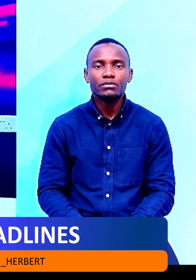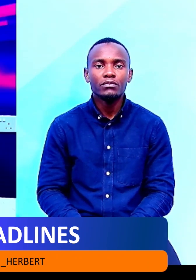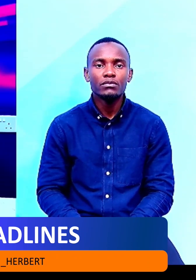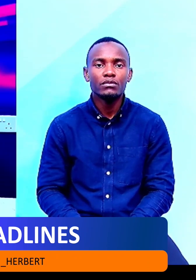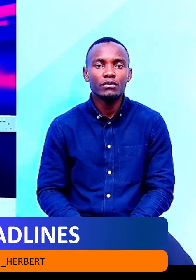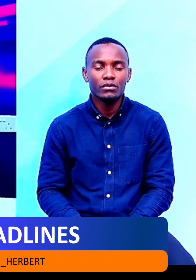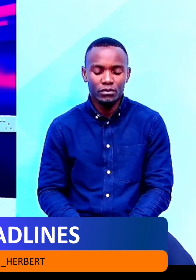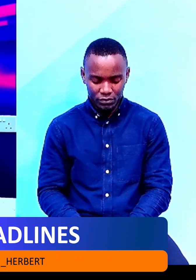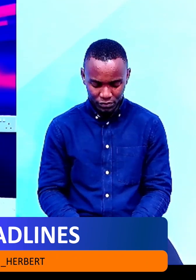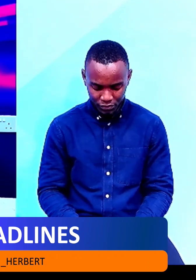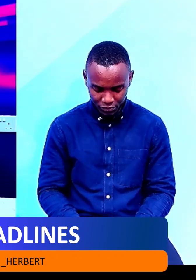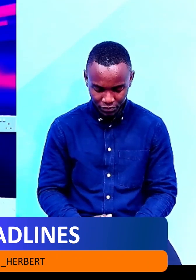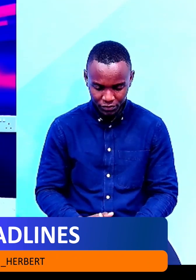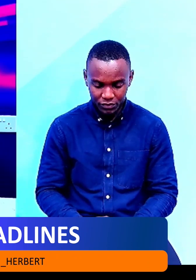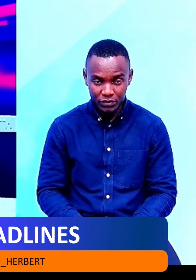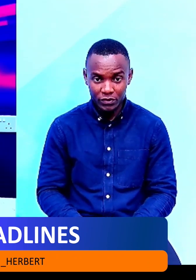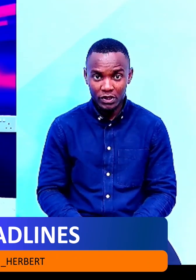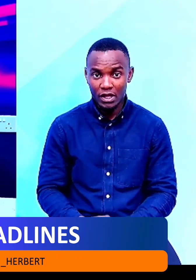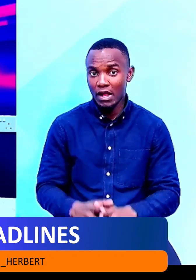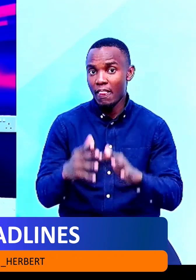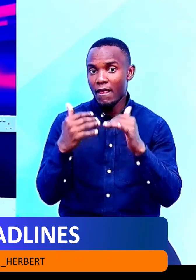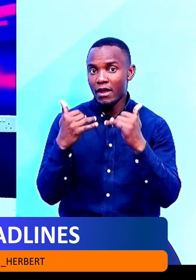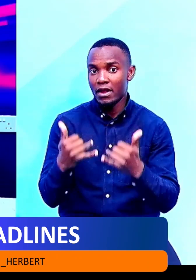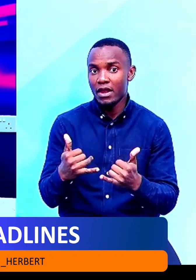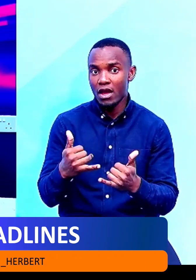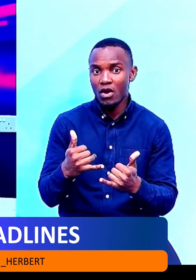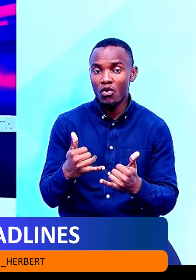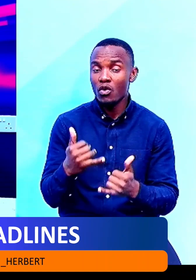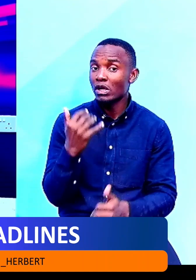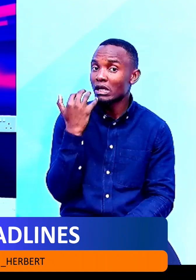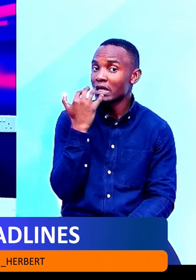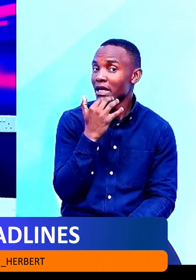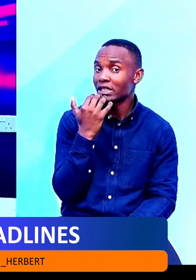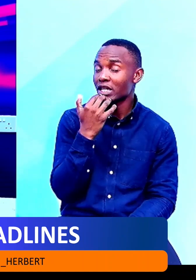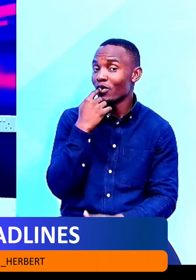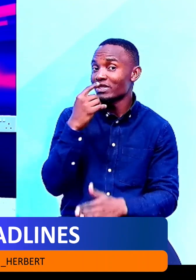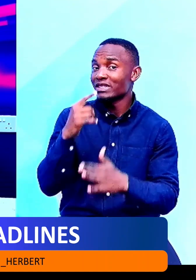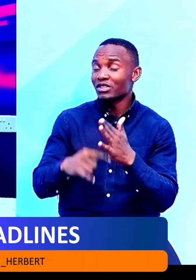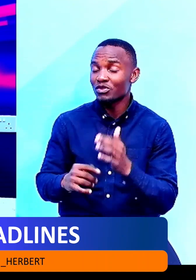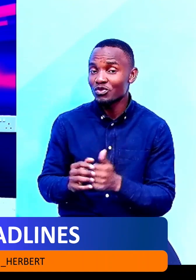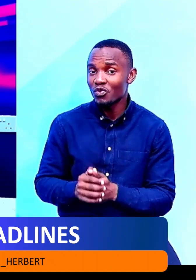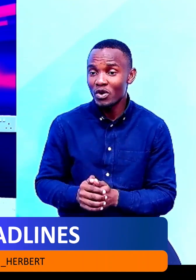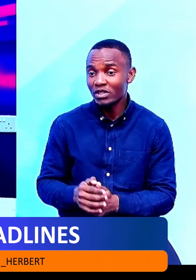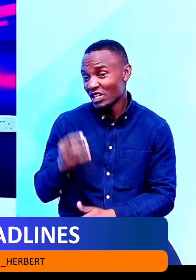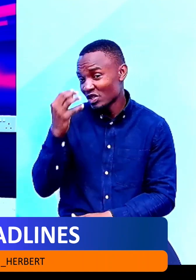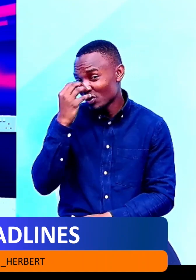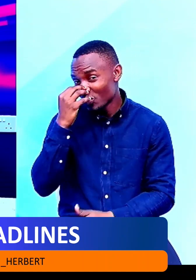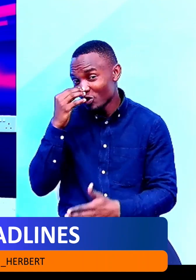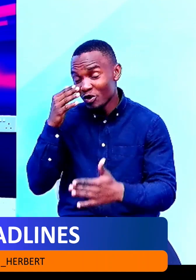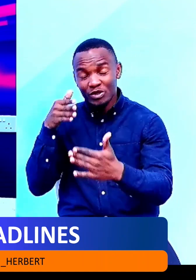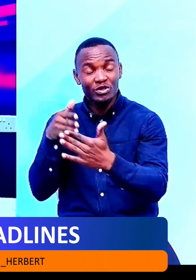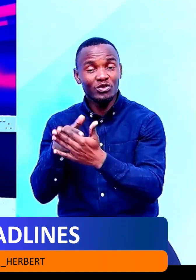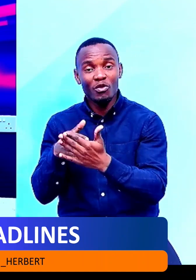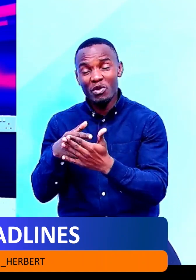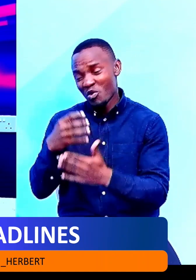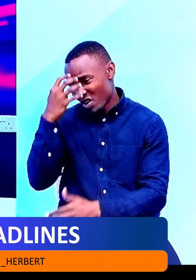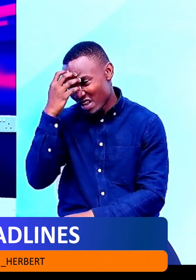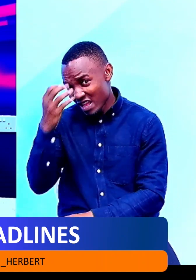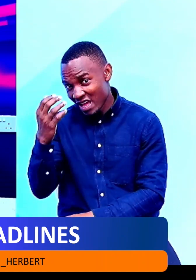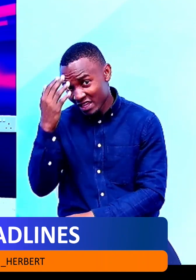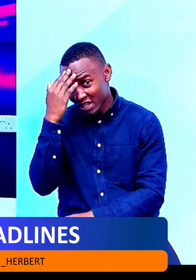And away from that, and now Gachagua to Ruto. Stop being angry. Kenyans are angrier than